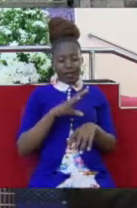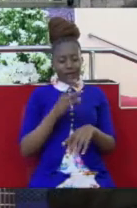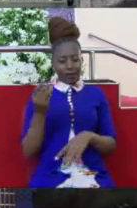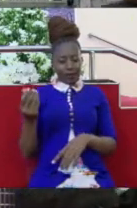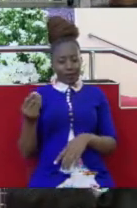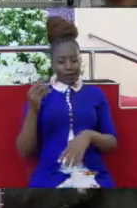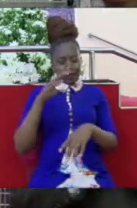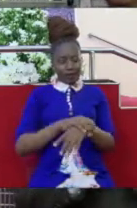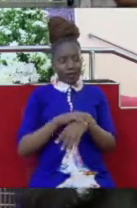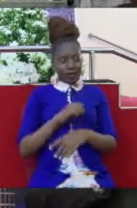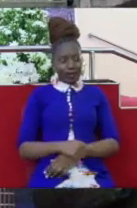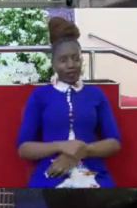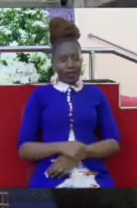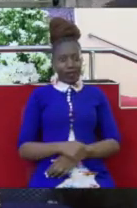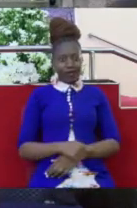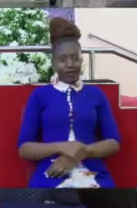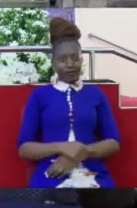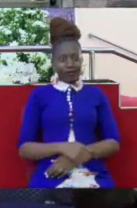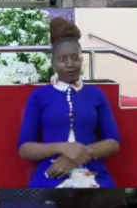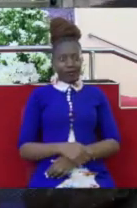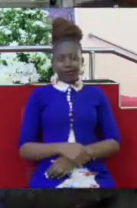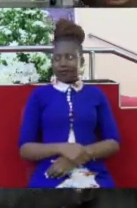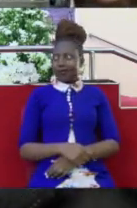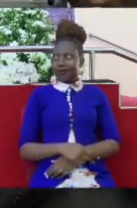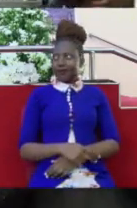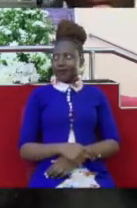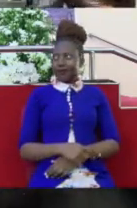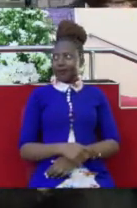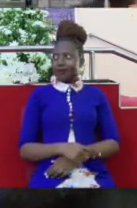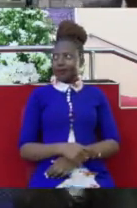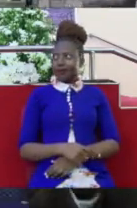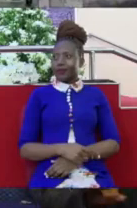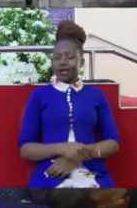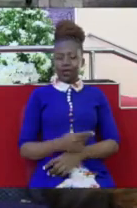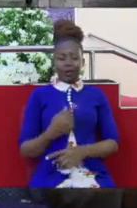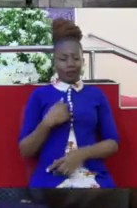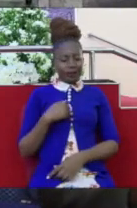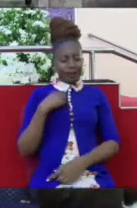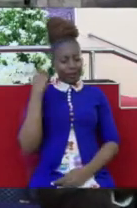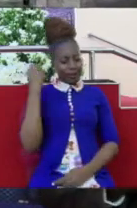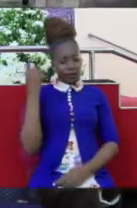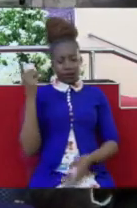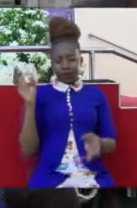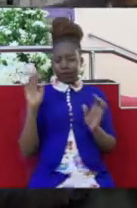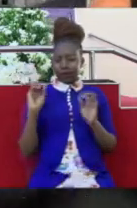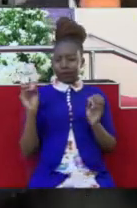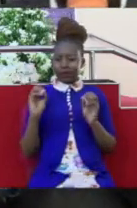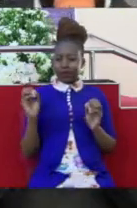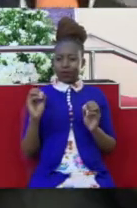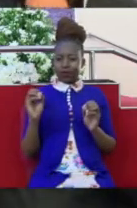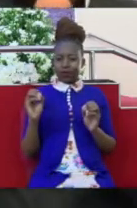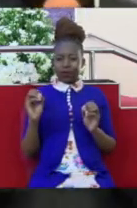I'm slow. I do have 2 doctorates, but I'm a little slow here. Ni kama mimi sielewi kitu hapa. How does that affect me?